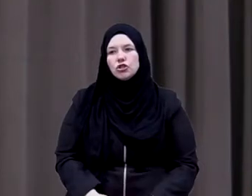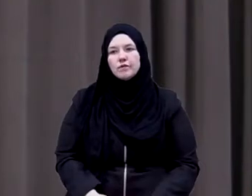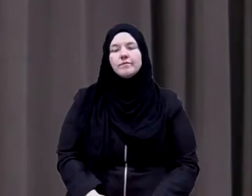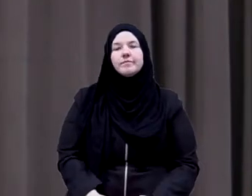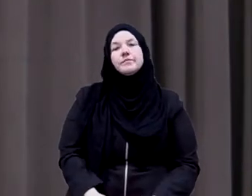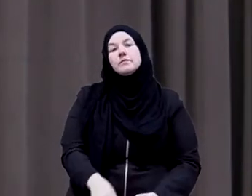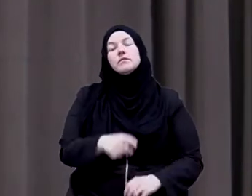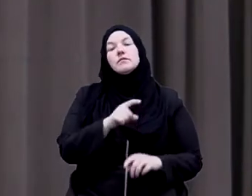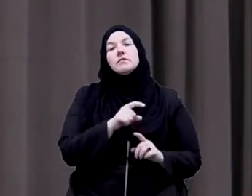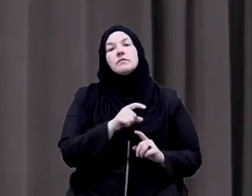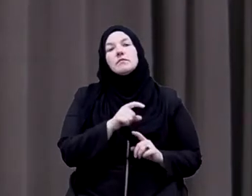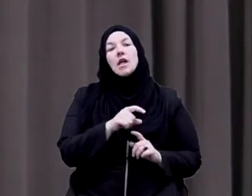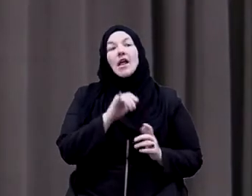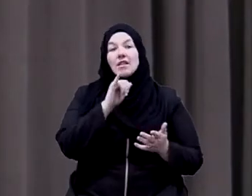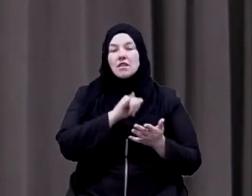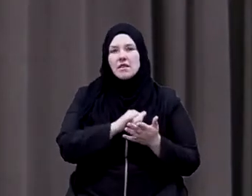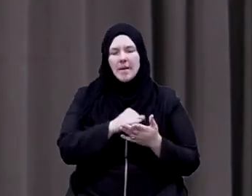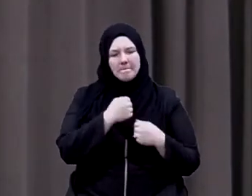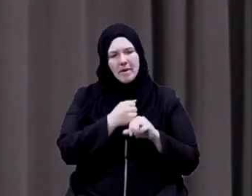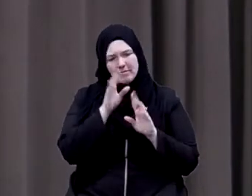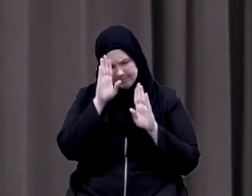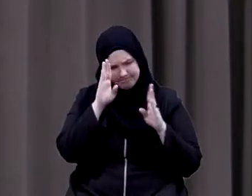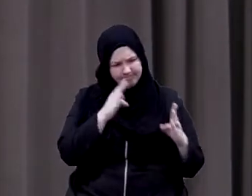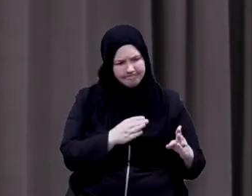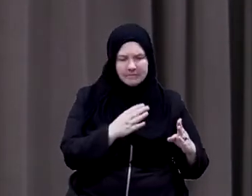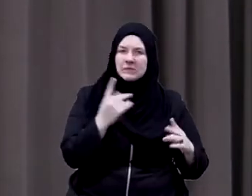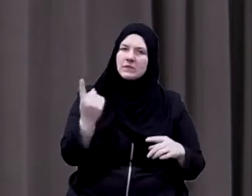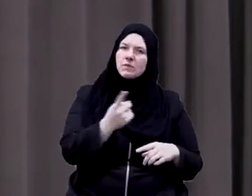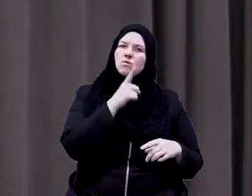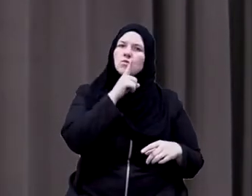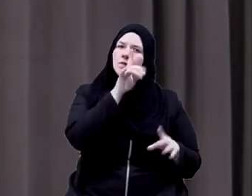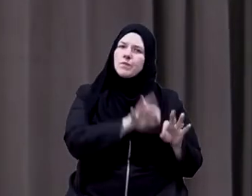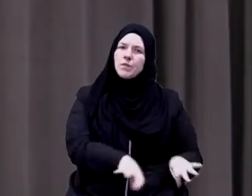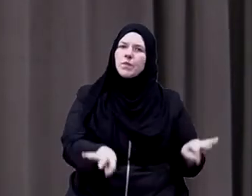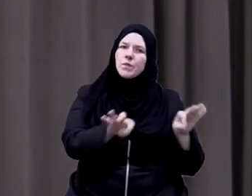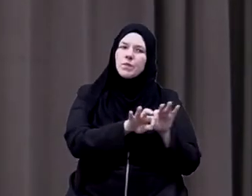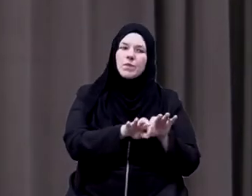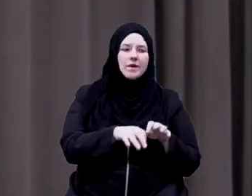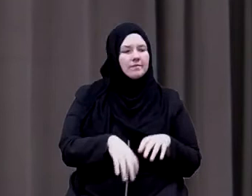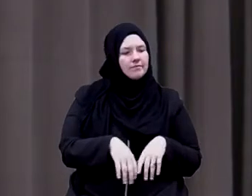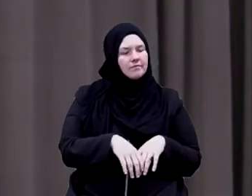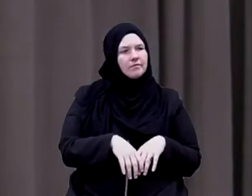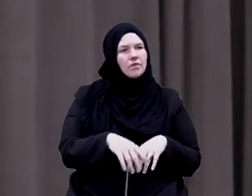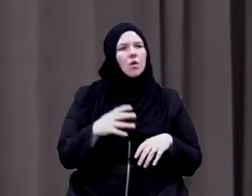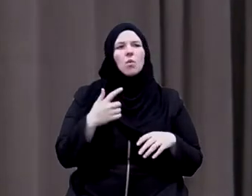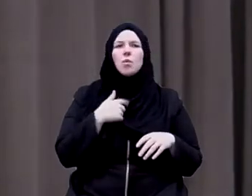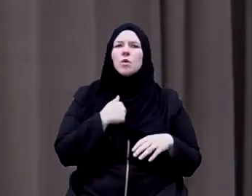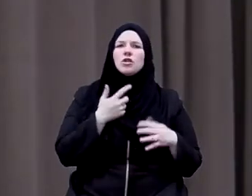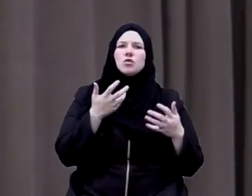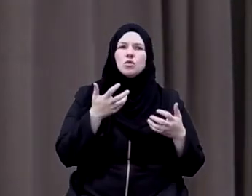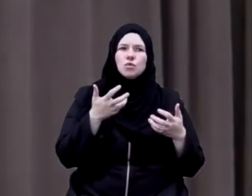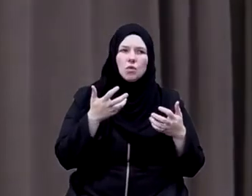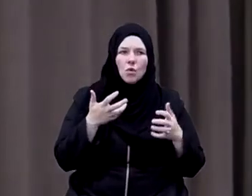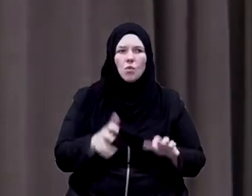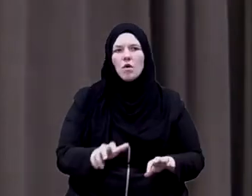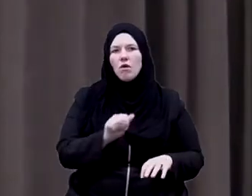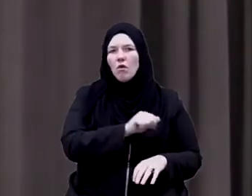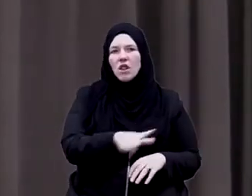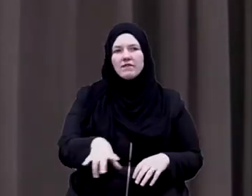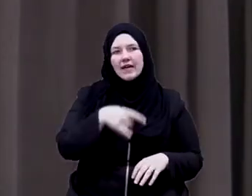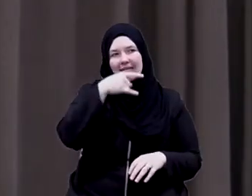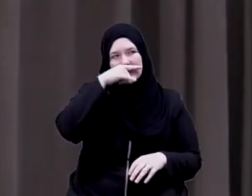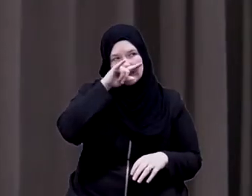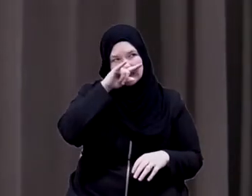And this drew my attention to something very important. We don't want all of our kids to